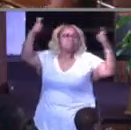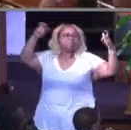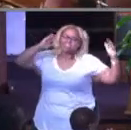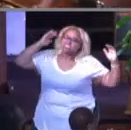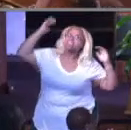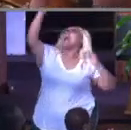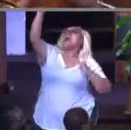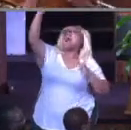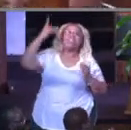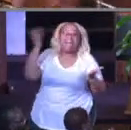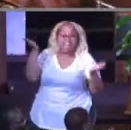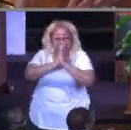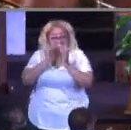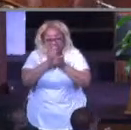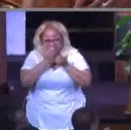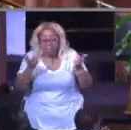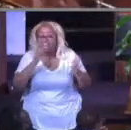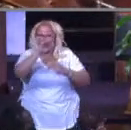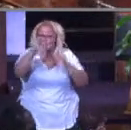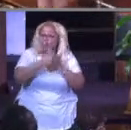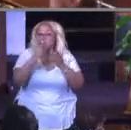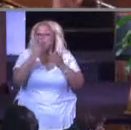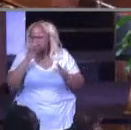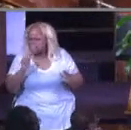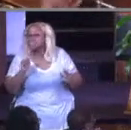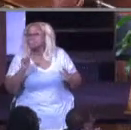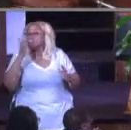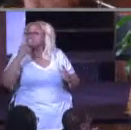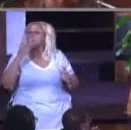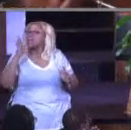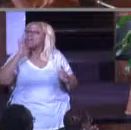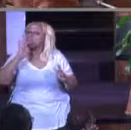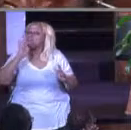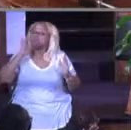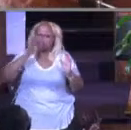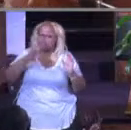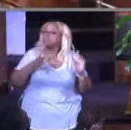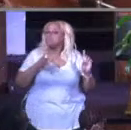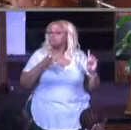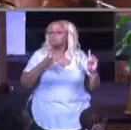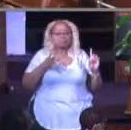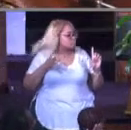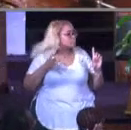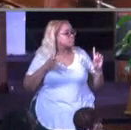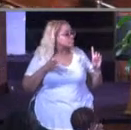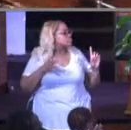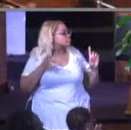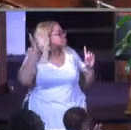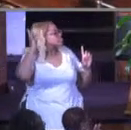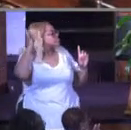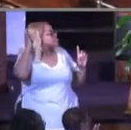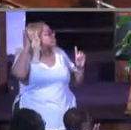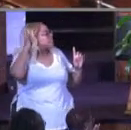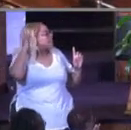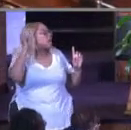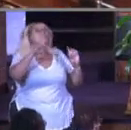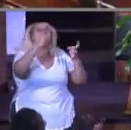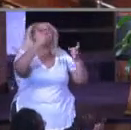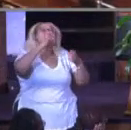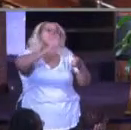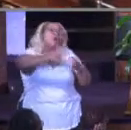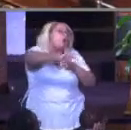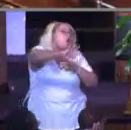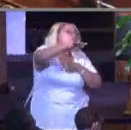and ask for all of the gifts, ask for all of the gifts, God said, I'm going to give you